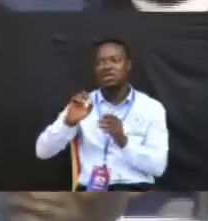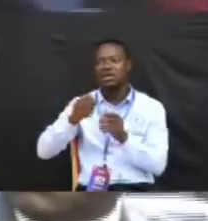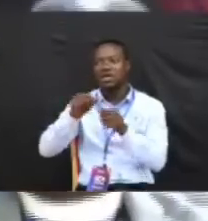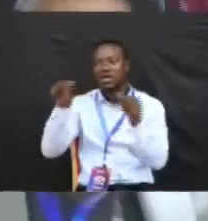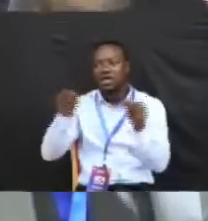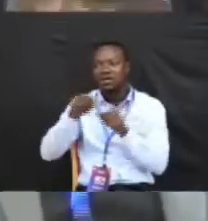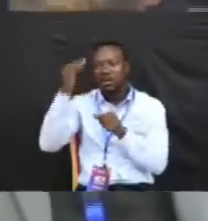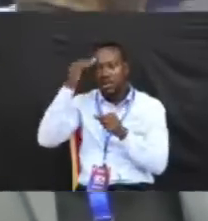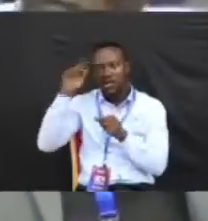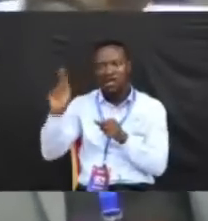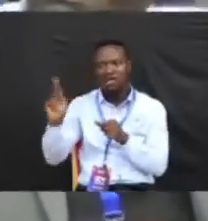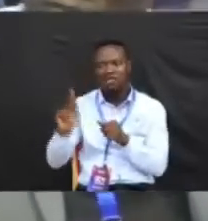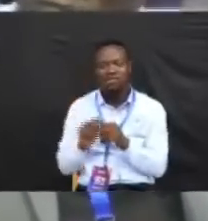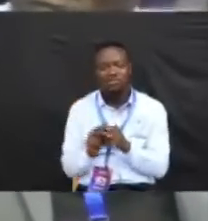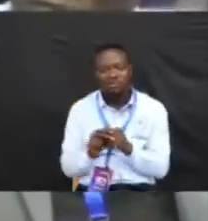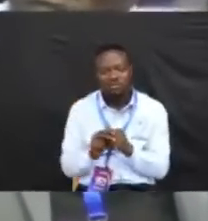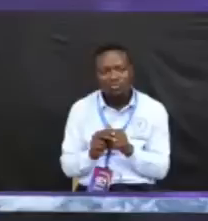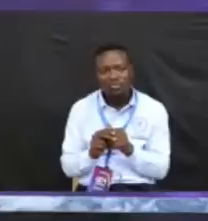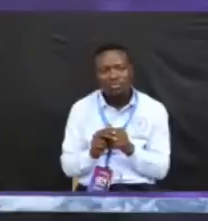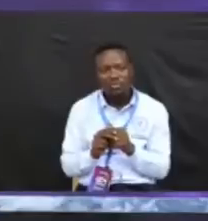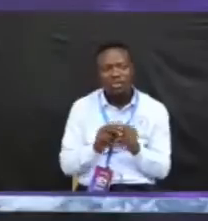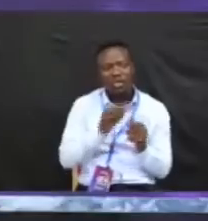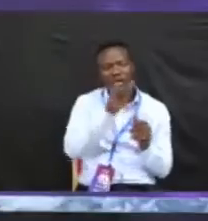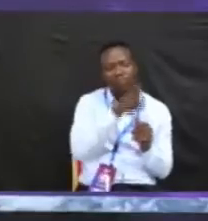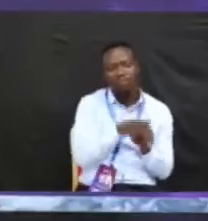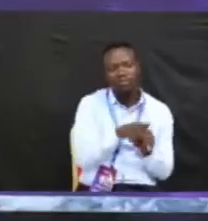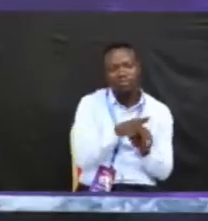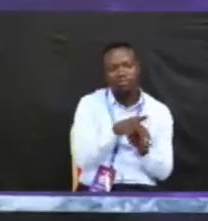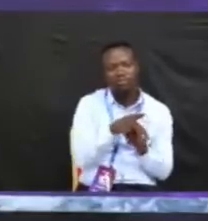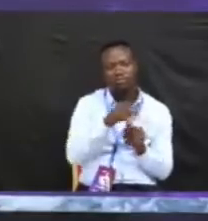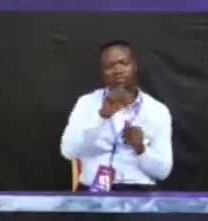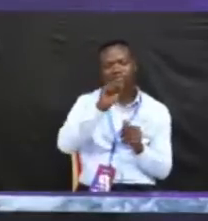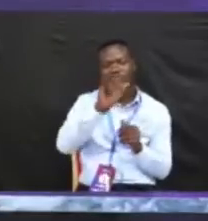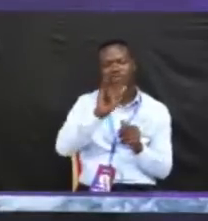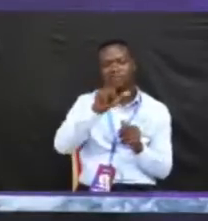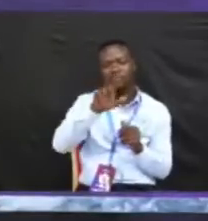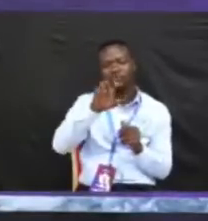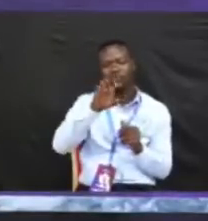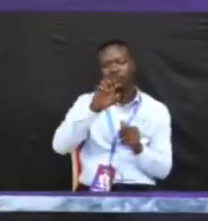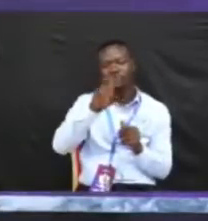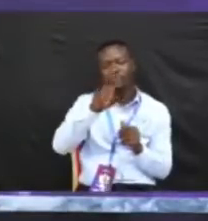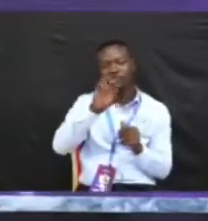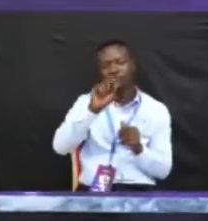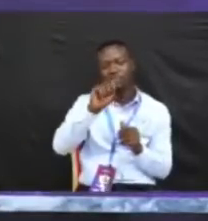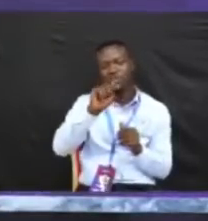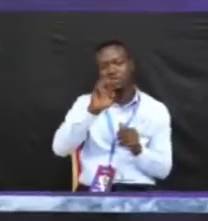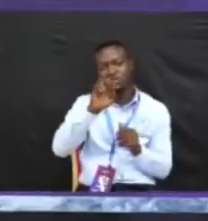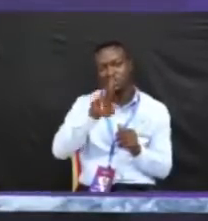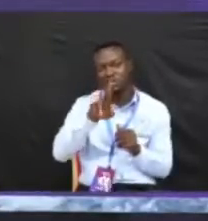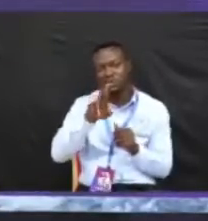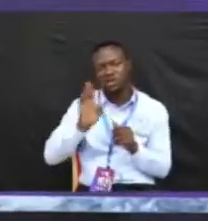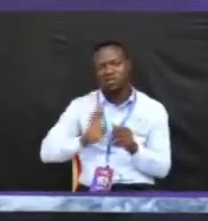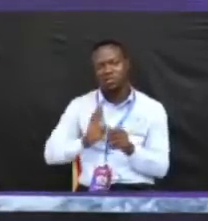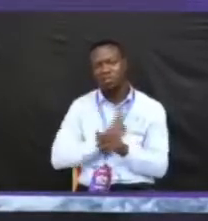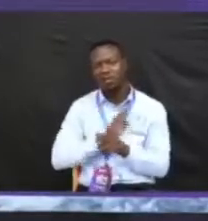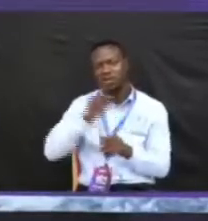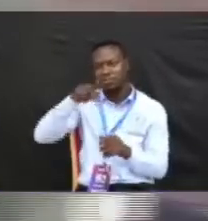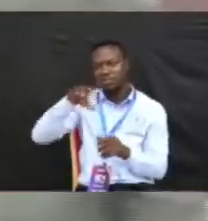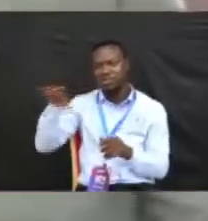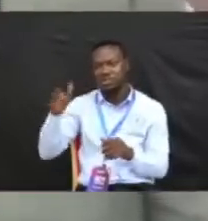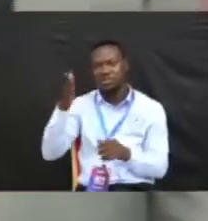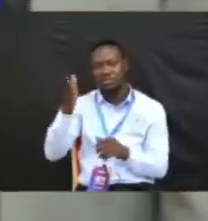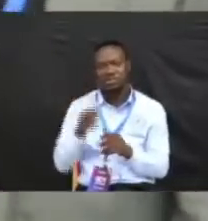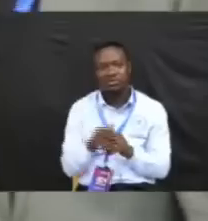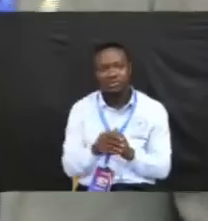head Kaneshi. We have Apostle Sylvester Ain, the board chairman of PCC